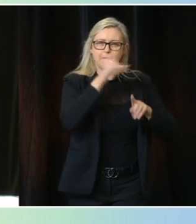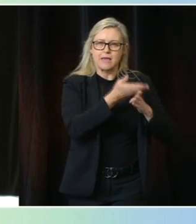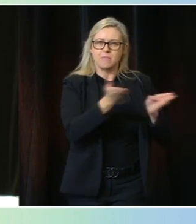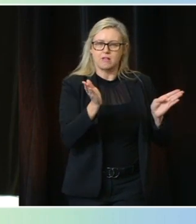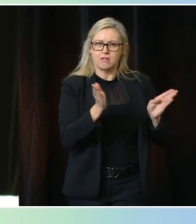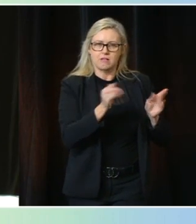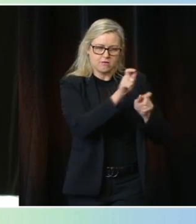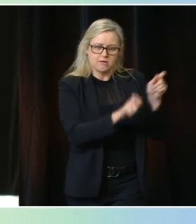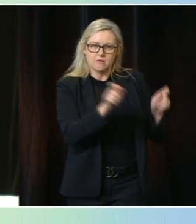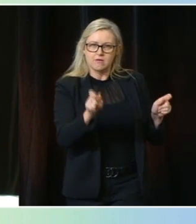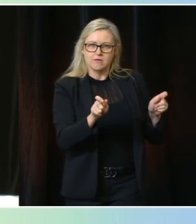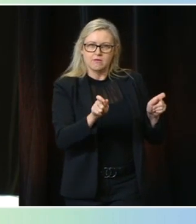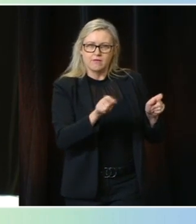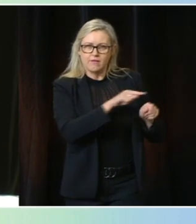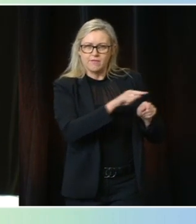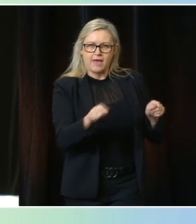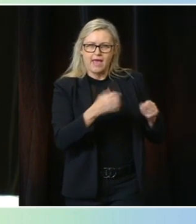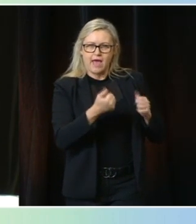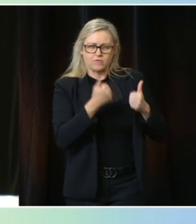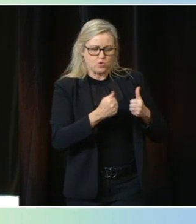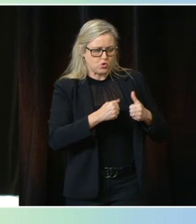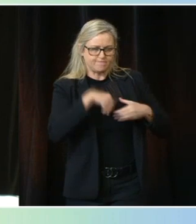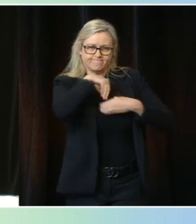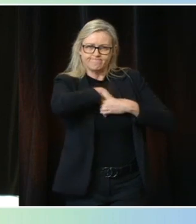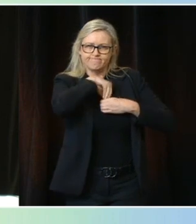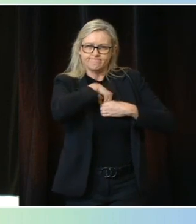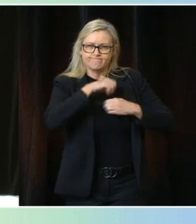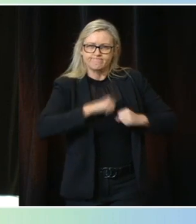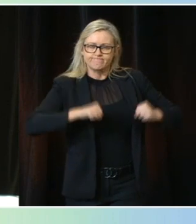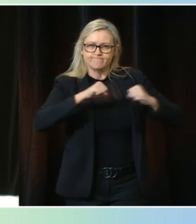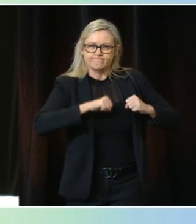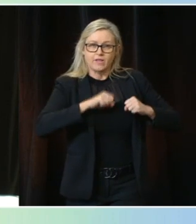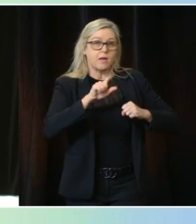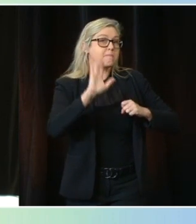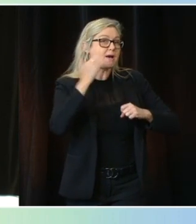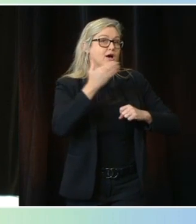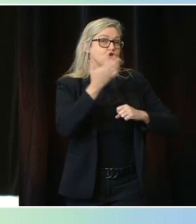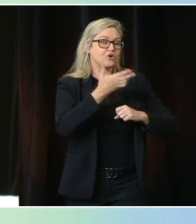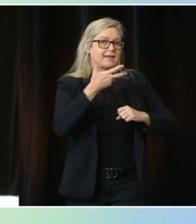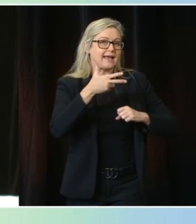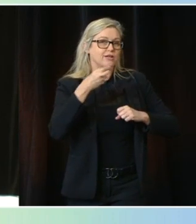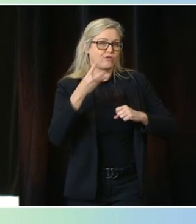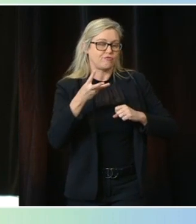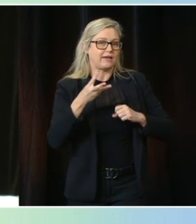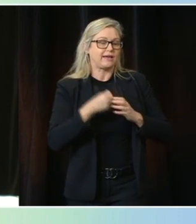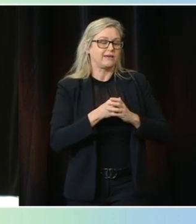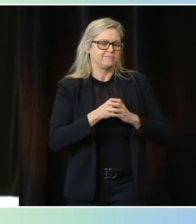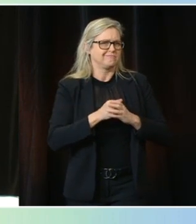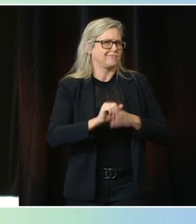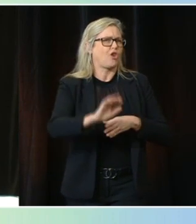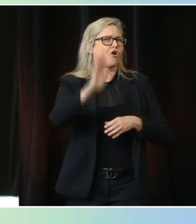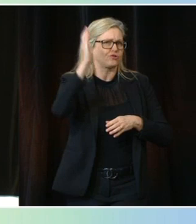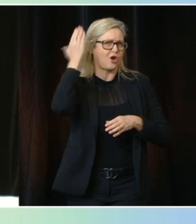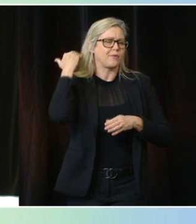to face the crisis ahead that Summit of 1983 it was is as many years removed from us